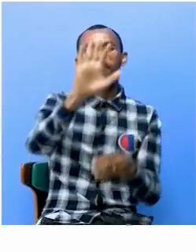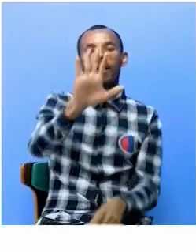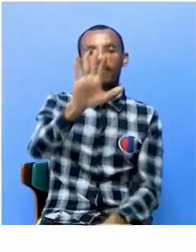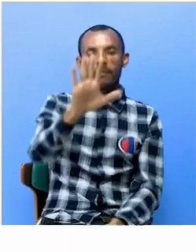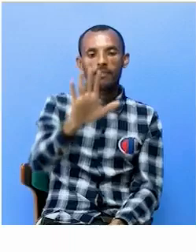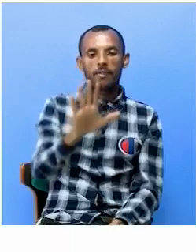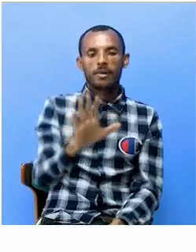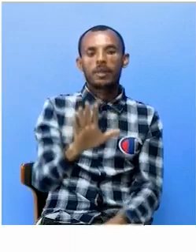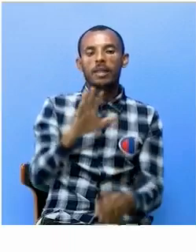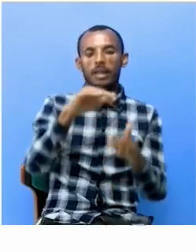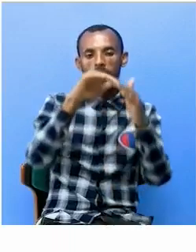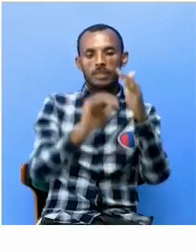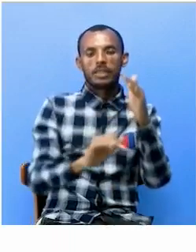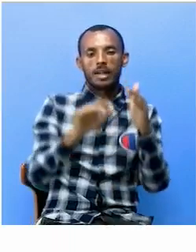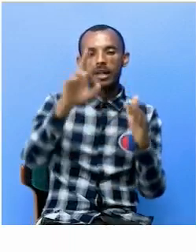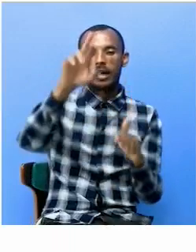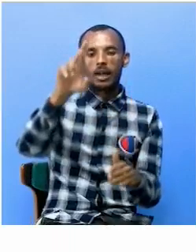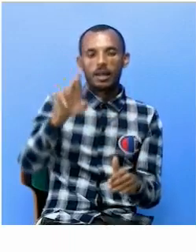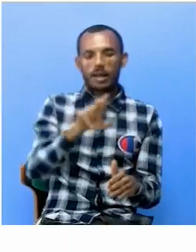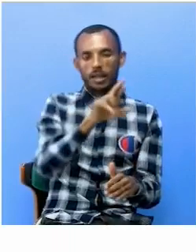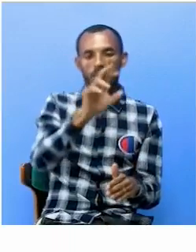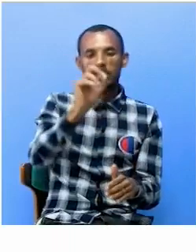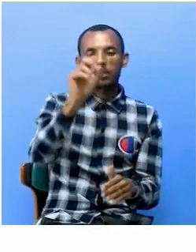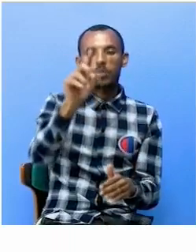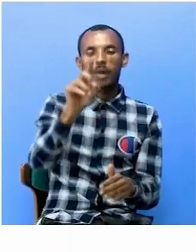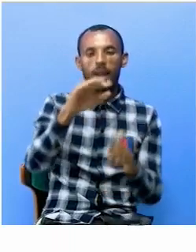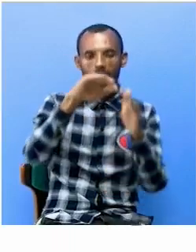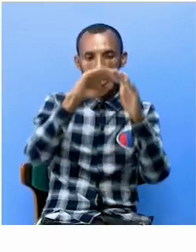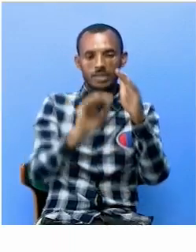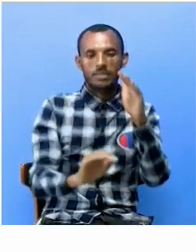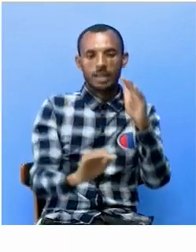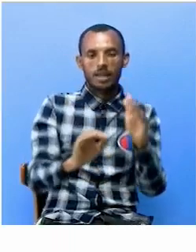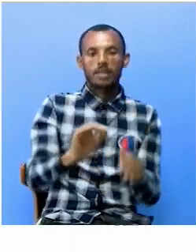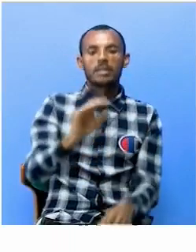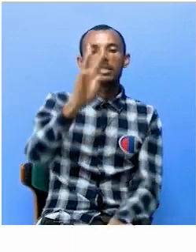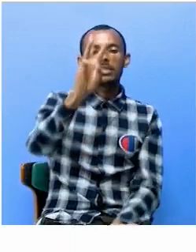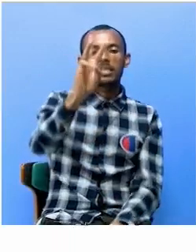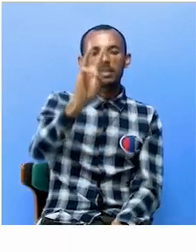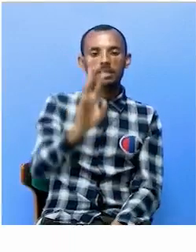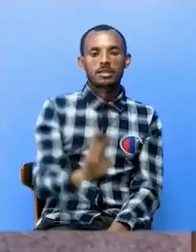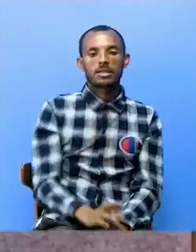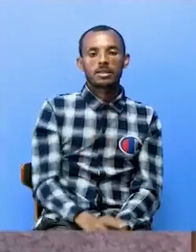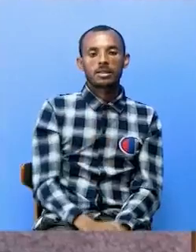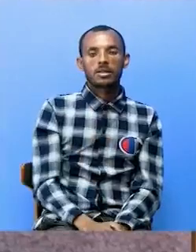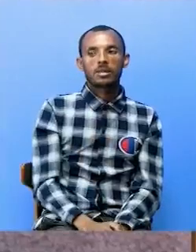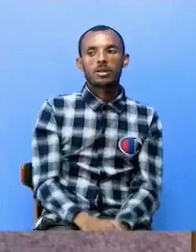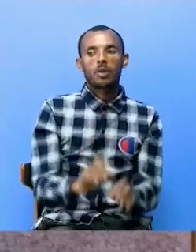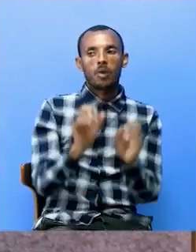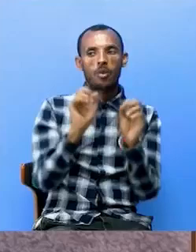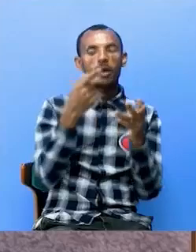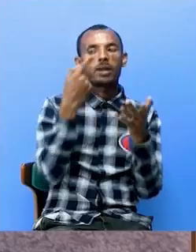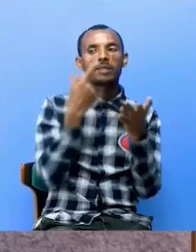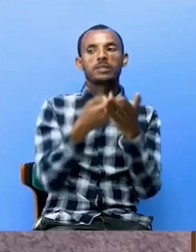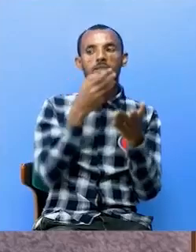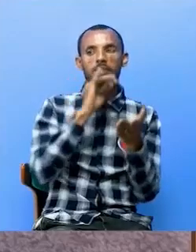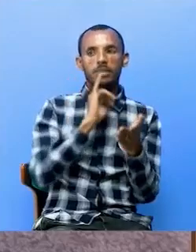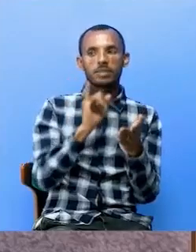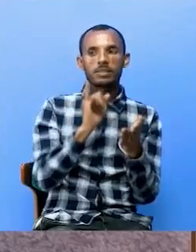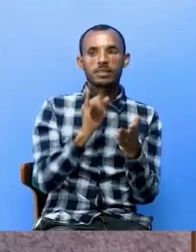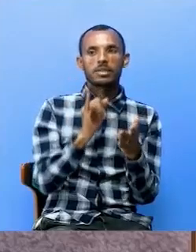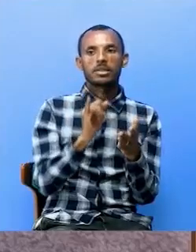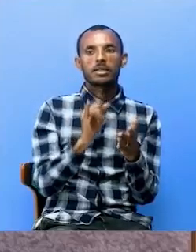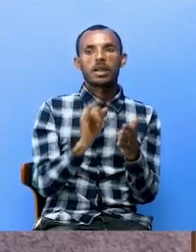5 less than radical 31. Radical 31 is less than 6. Okay? This is a